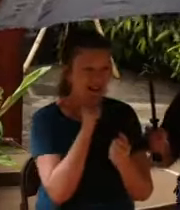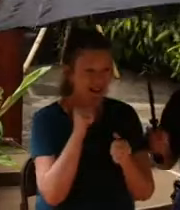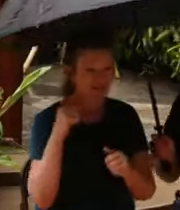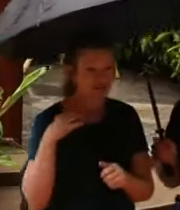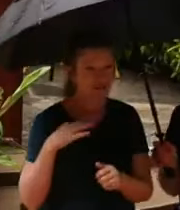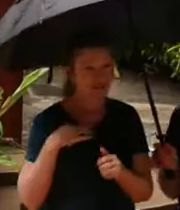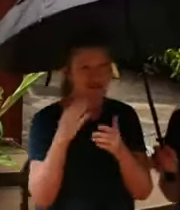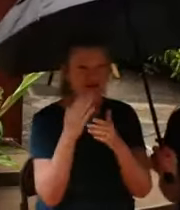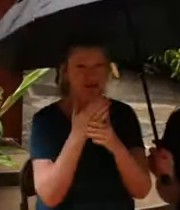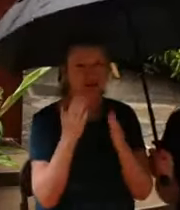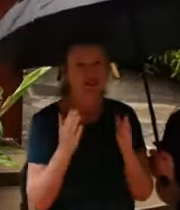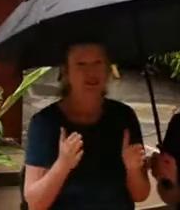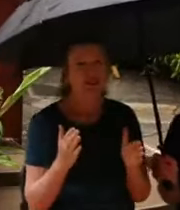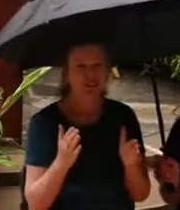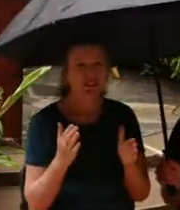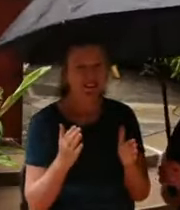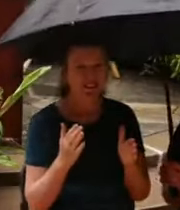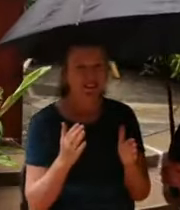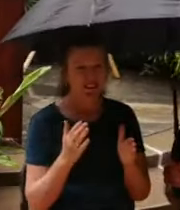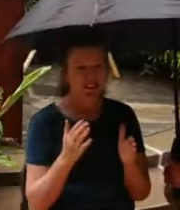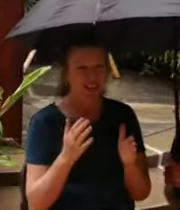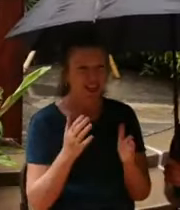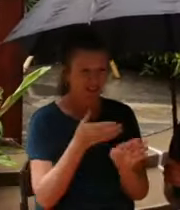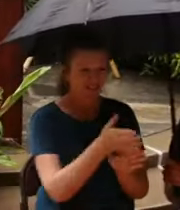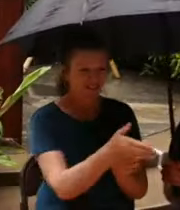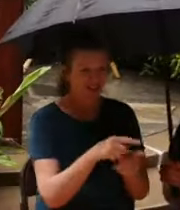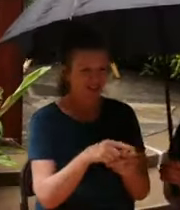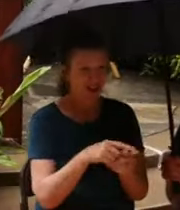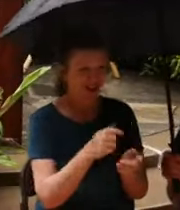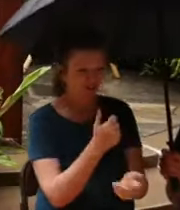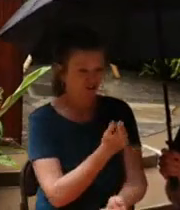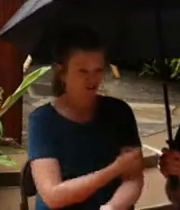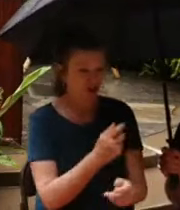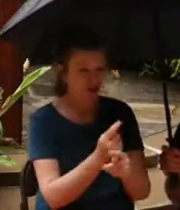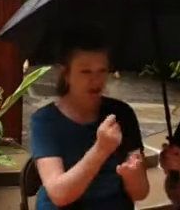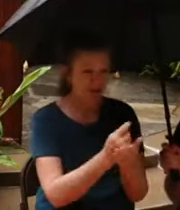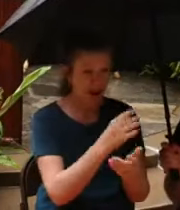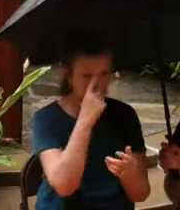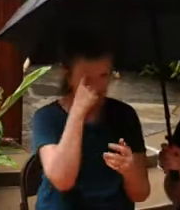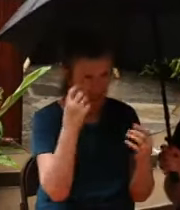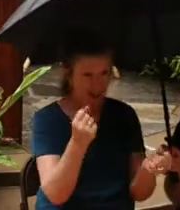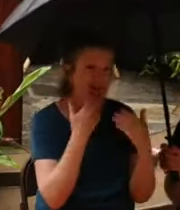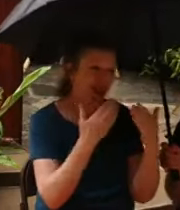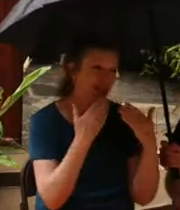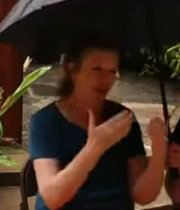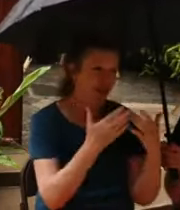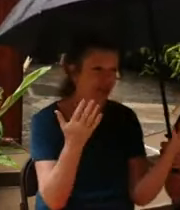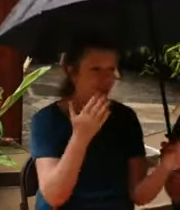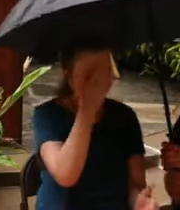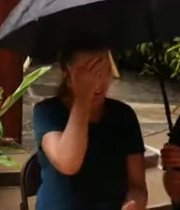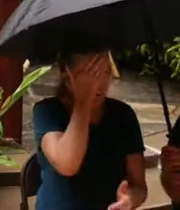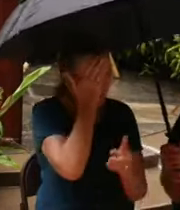partners in the fields of drug treatment and mental health. Thank you very much, Cheryl Tobin.